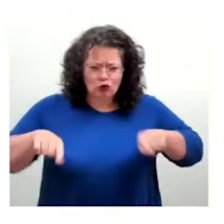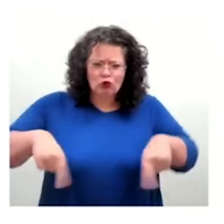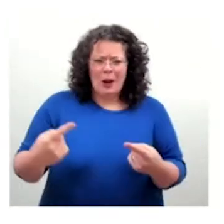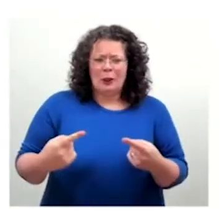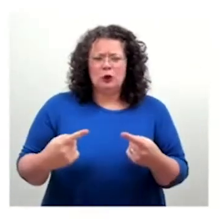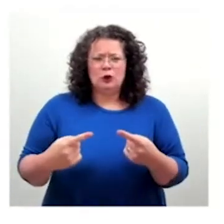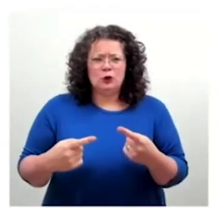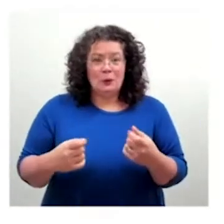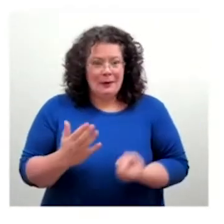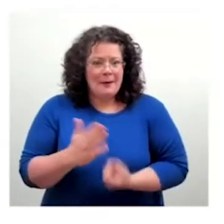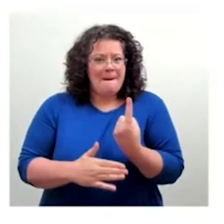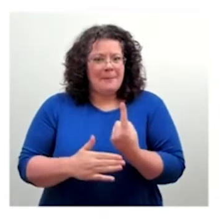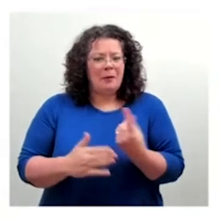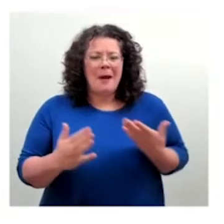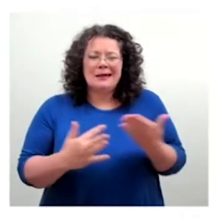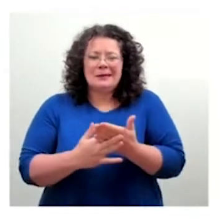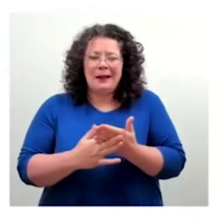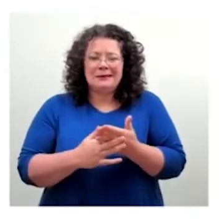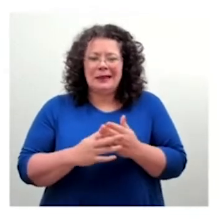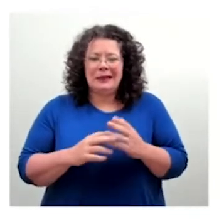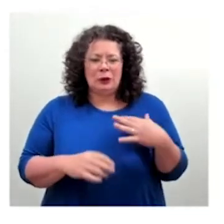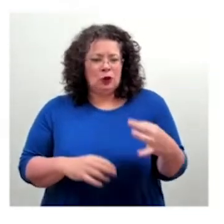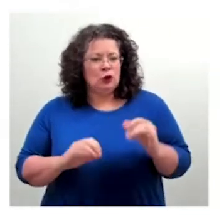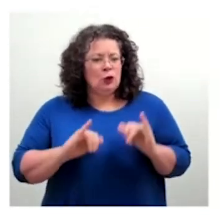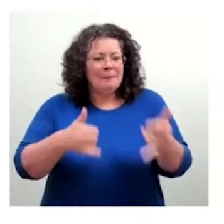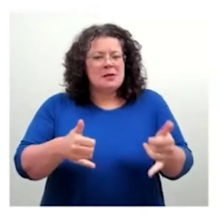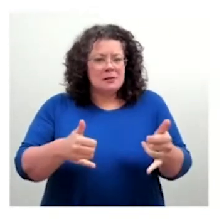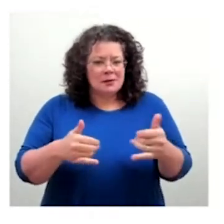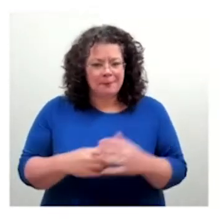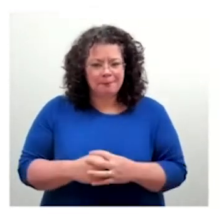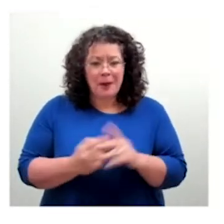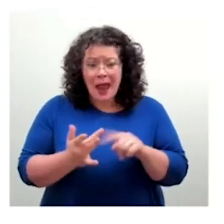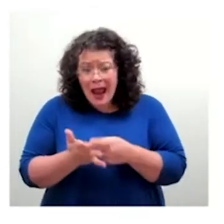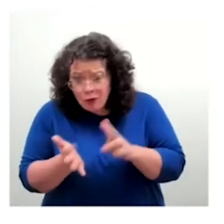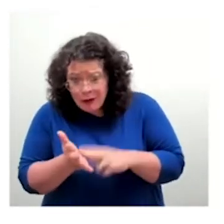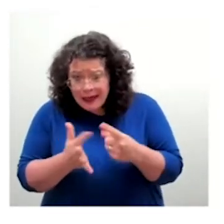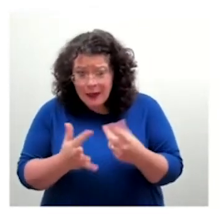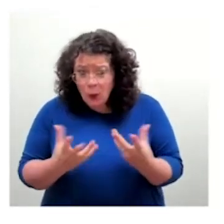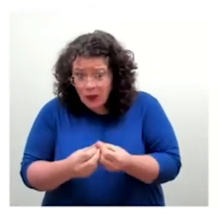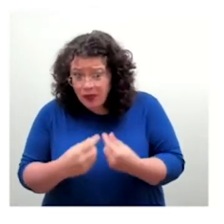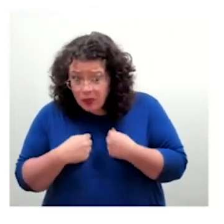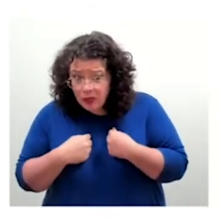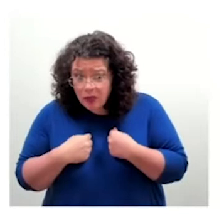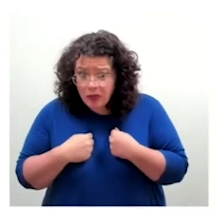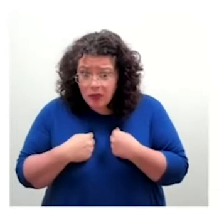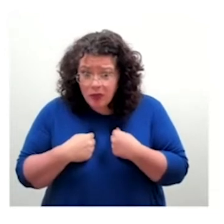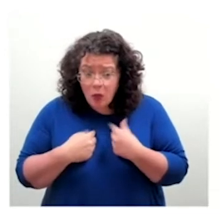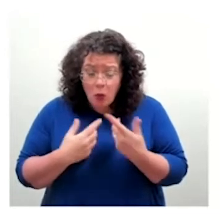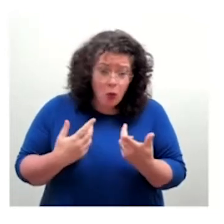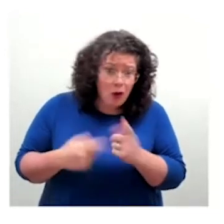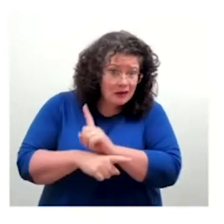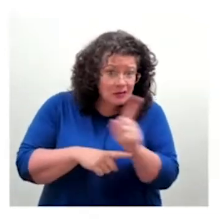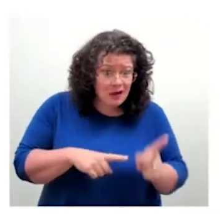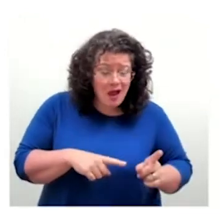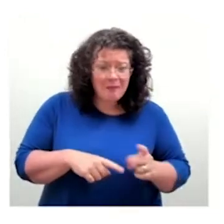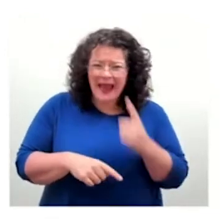mute. She's on mute, and now she's frozen, I think. I don't know. Okay, well, we're going to come back. Irene may be coming back in with this one. Anyway, as